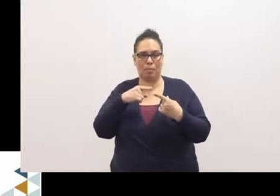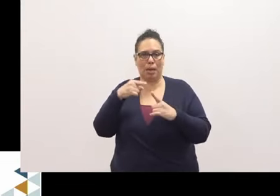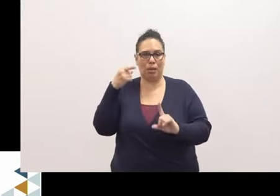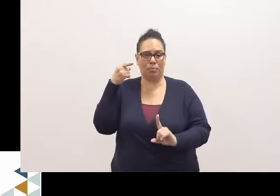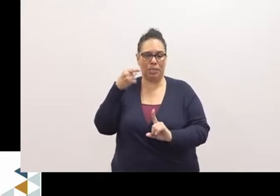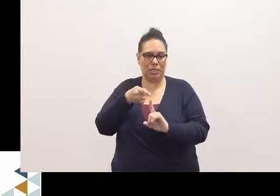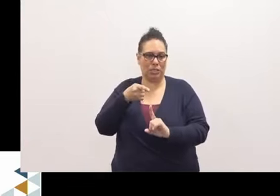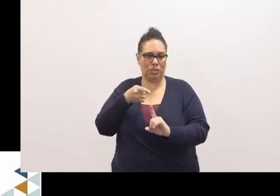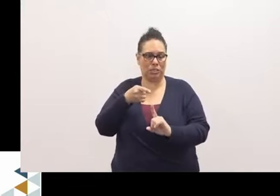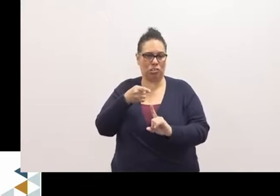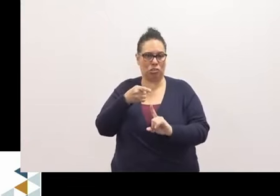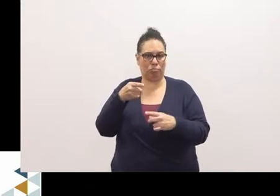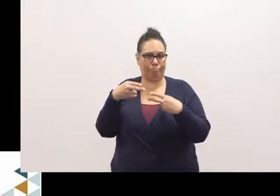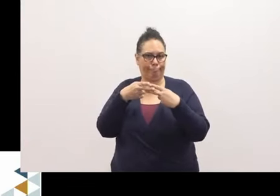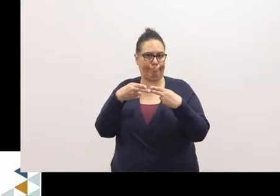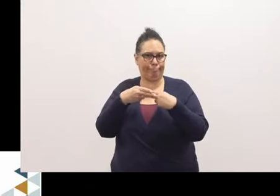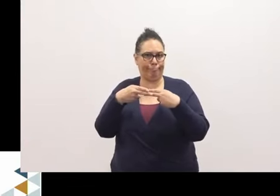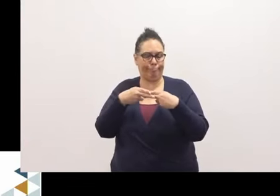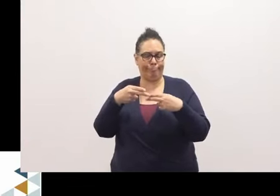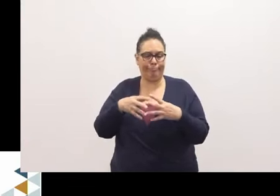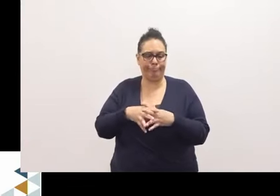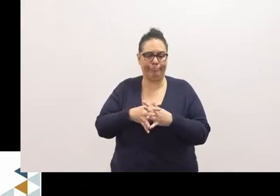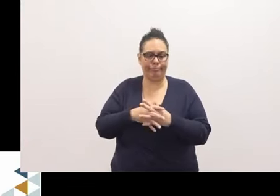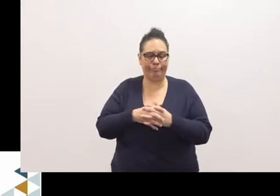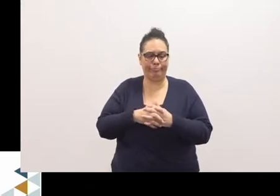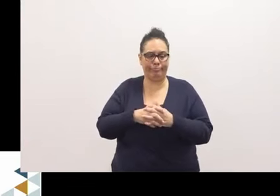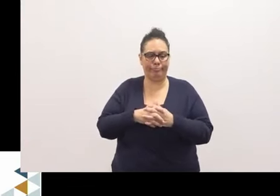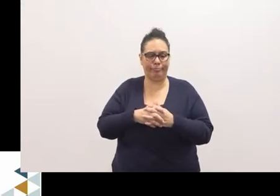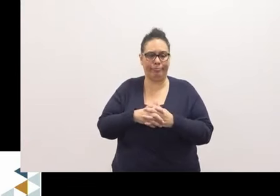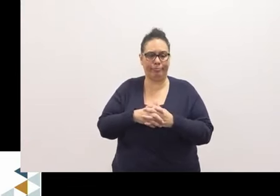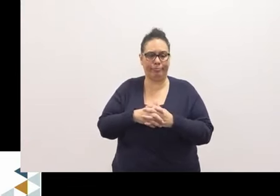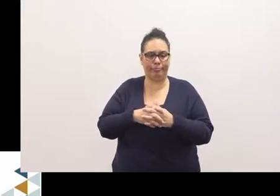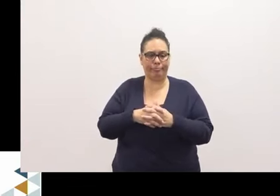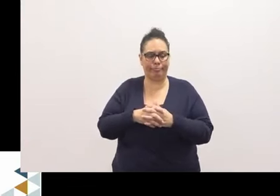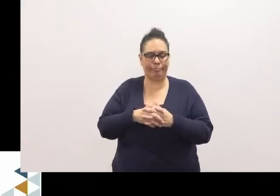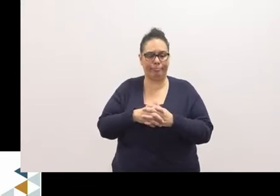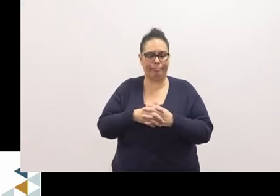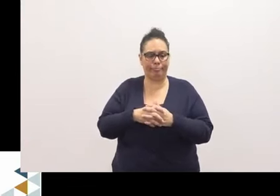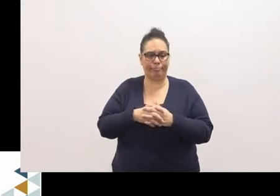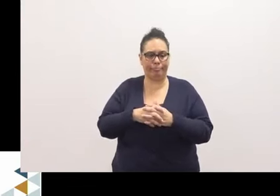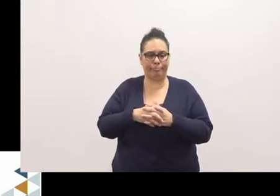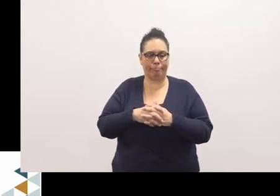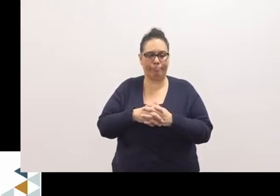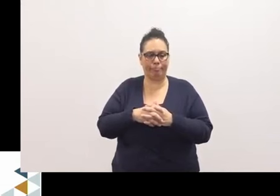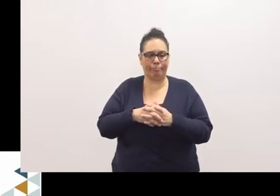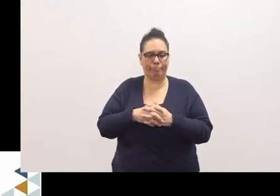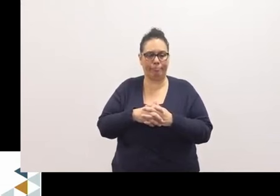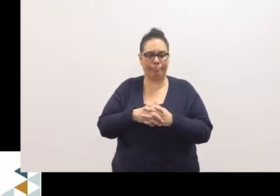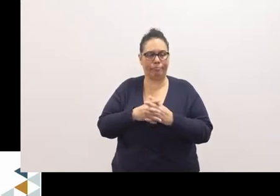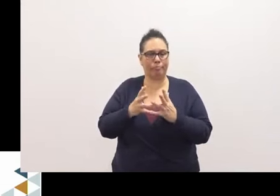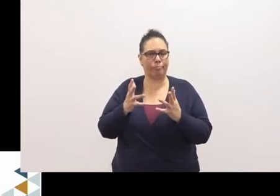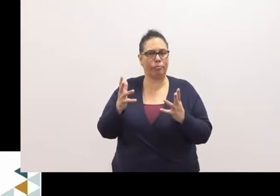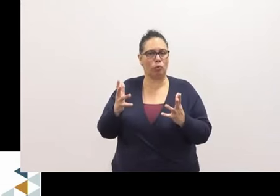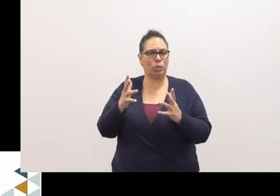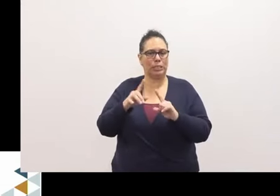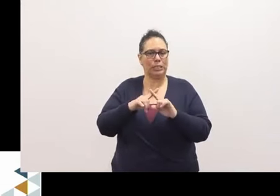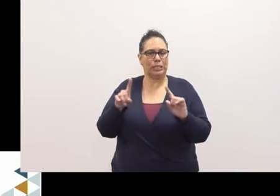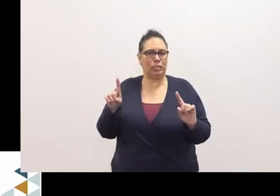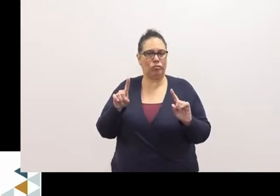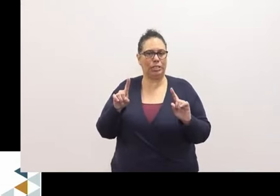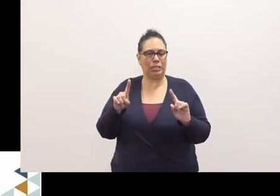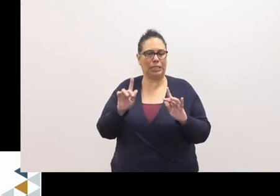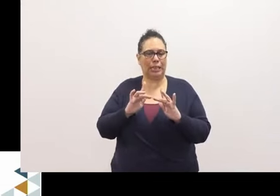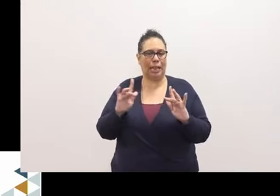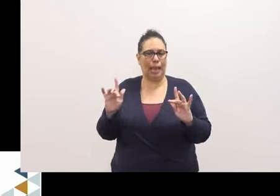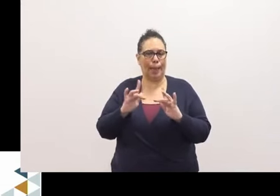particular visual. Doctora Madrigal, What do we account for the difference in the